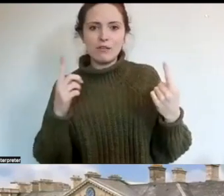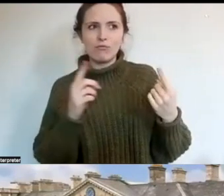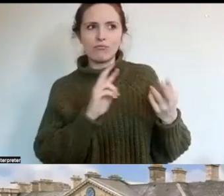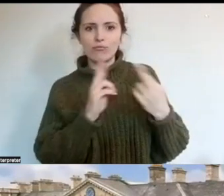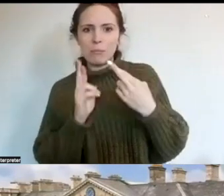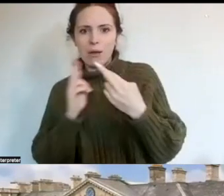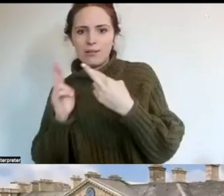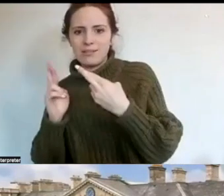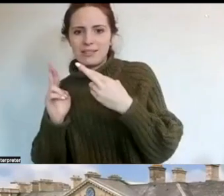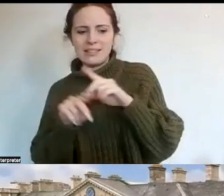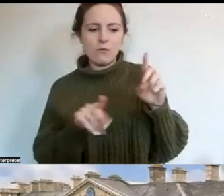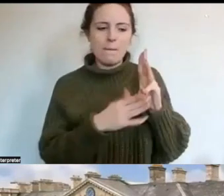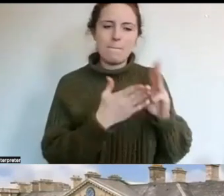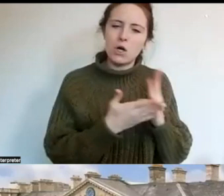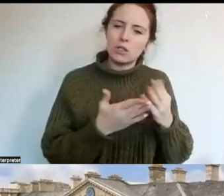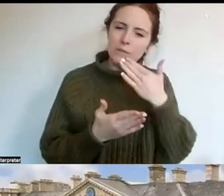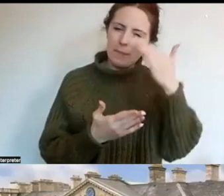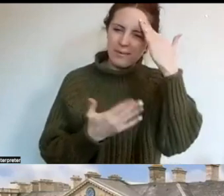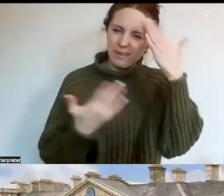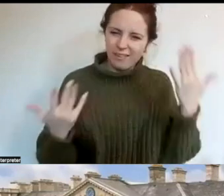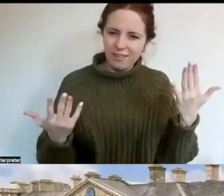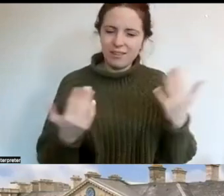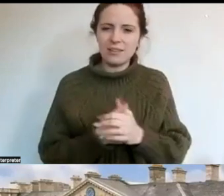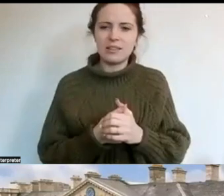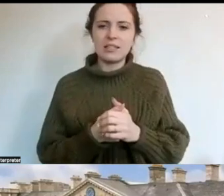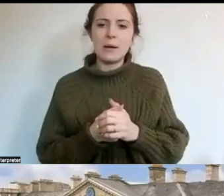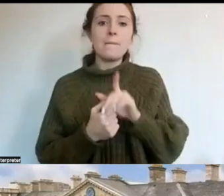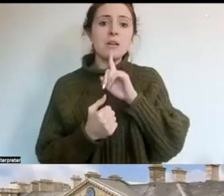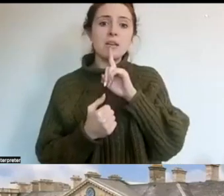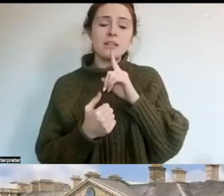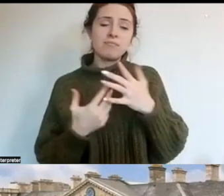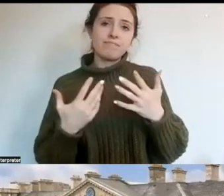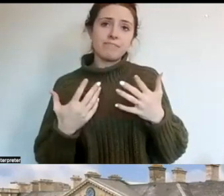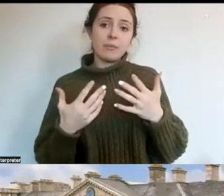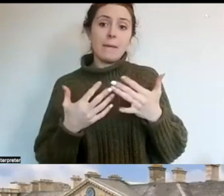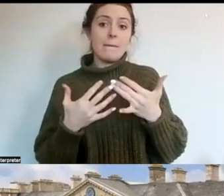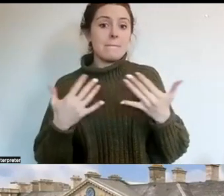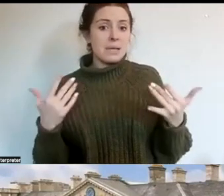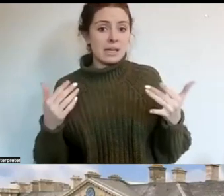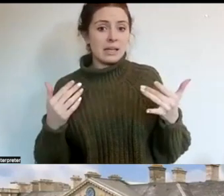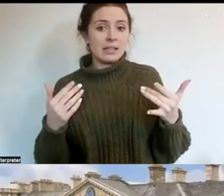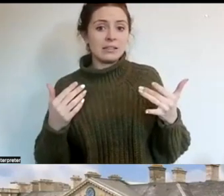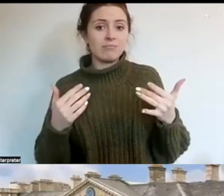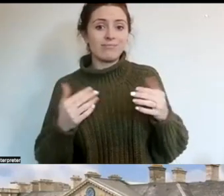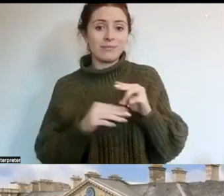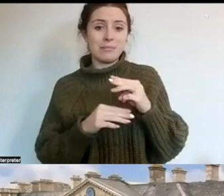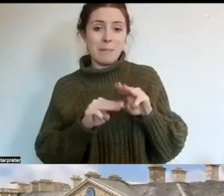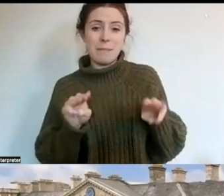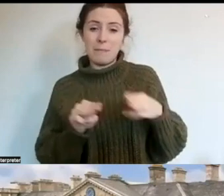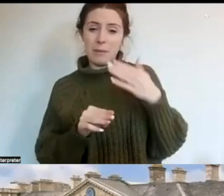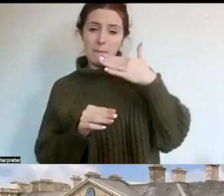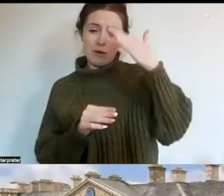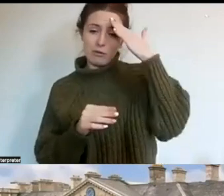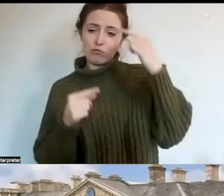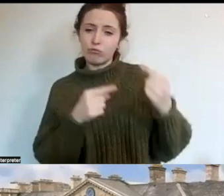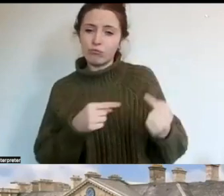on. But I do think that this is an issue that many in the U.S. are struggling with as well. There's,